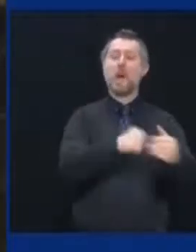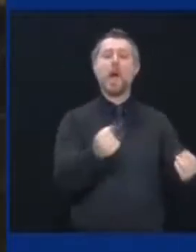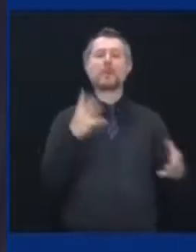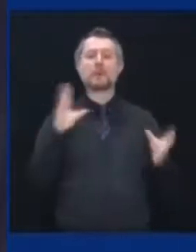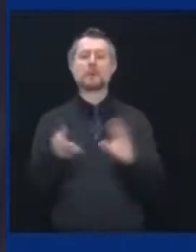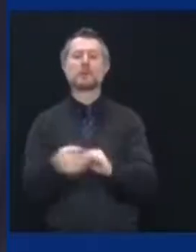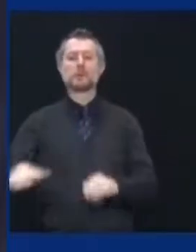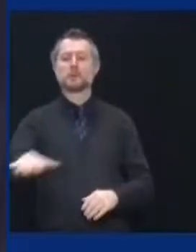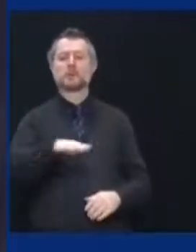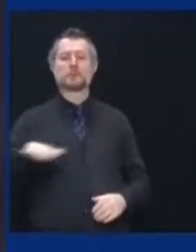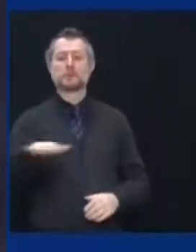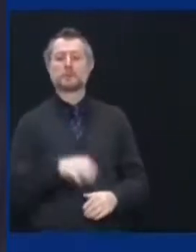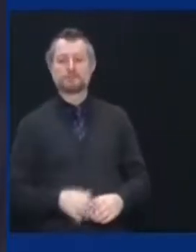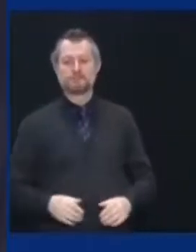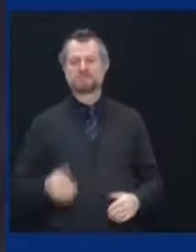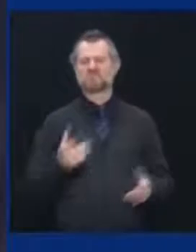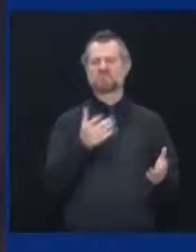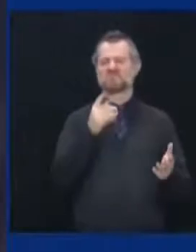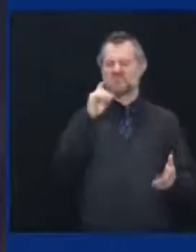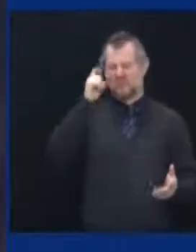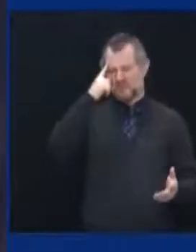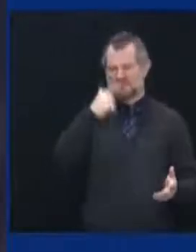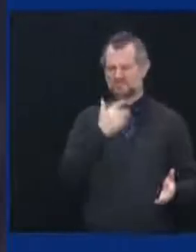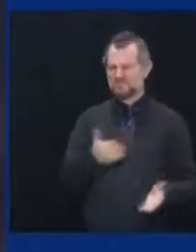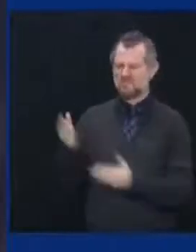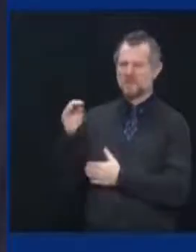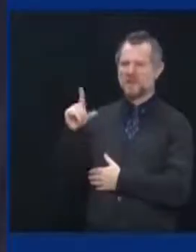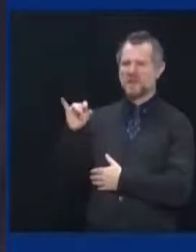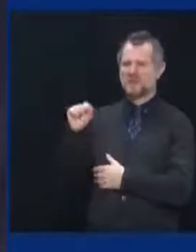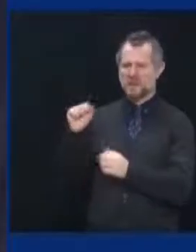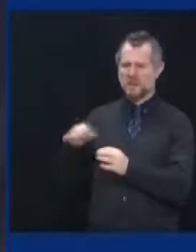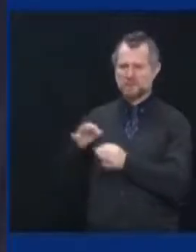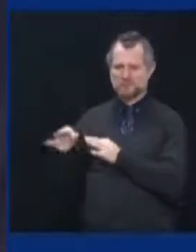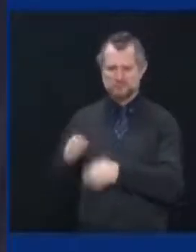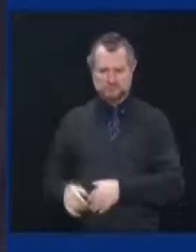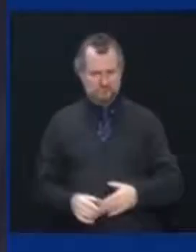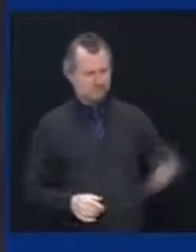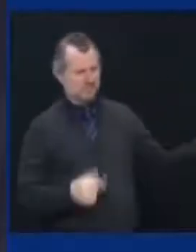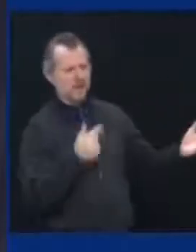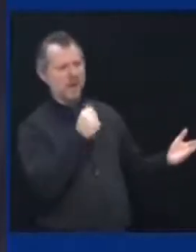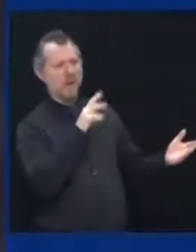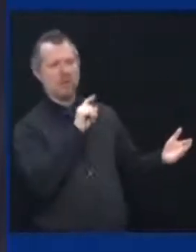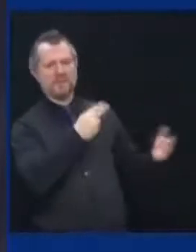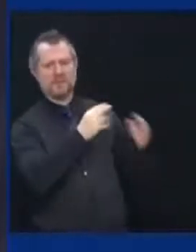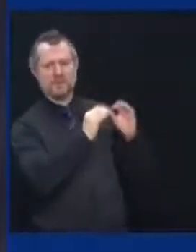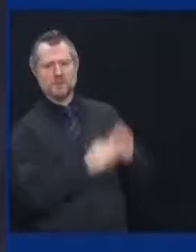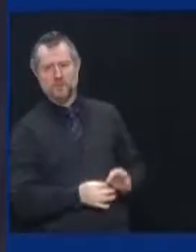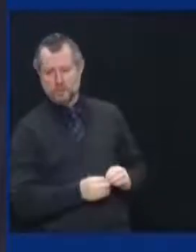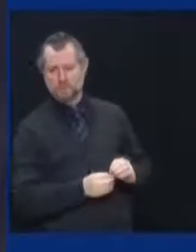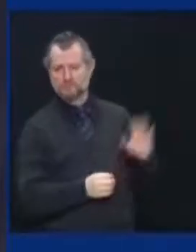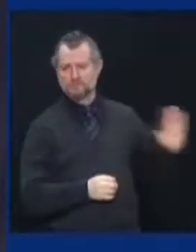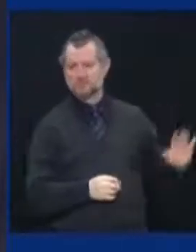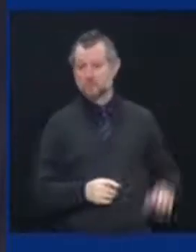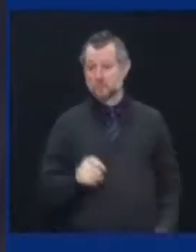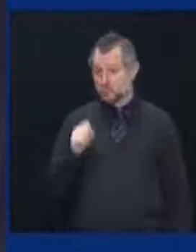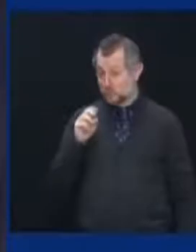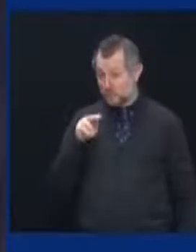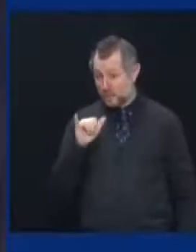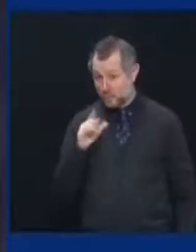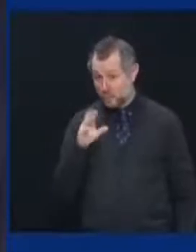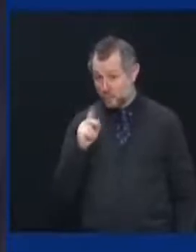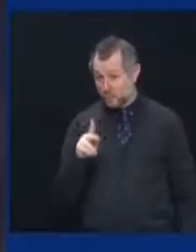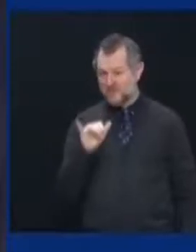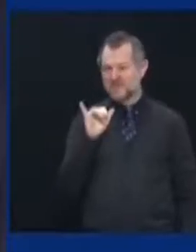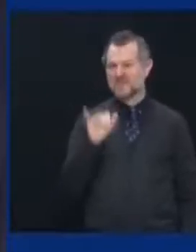ask Melissa to talk about Stony Brook, Gareth to talk about the numbers. But remember the Stony Brook situation, Bart, that was a fraud,